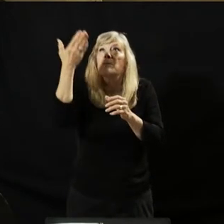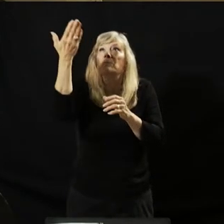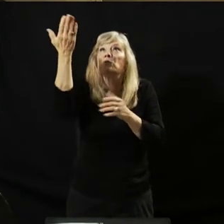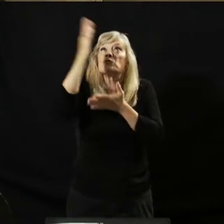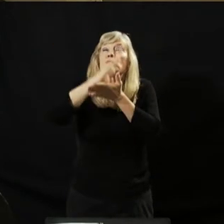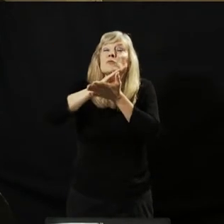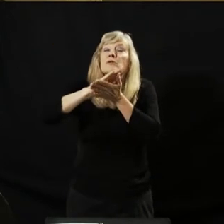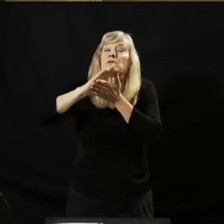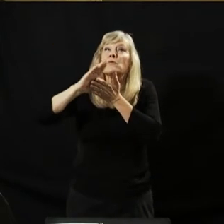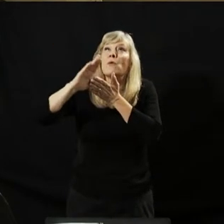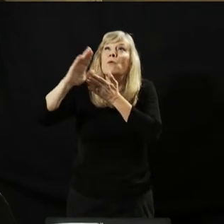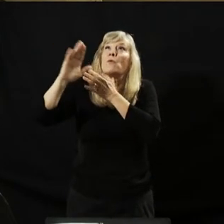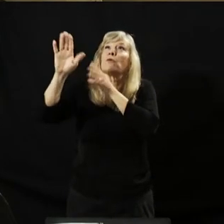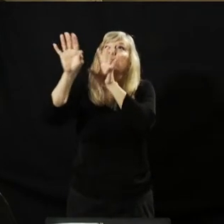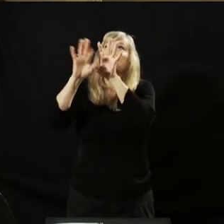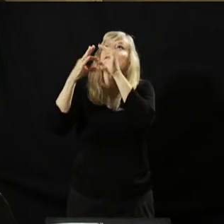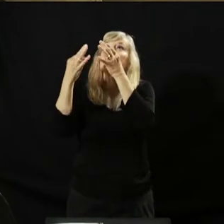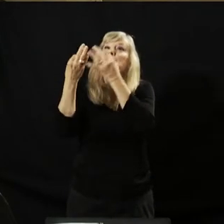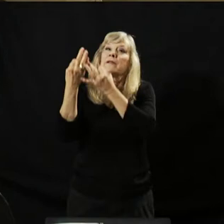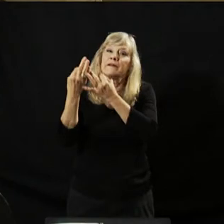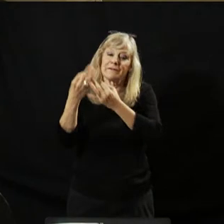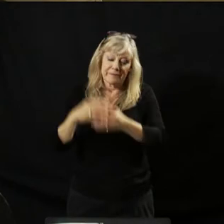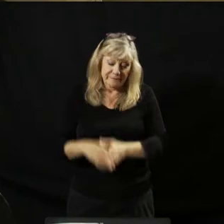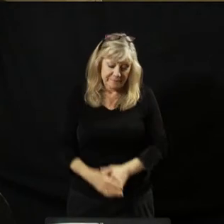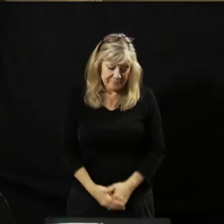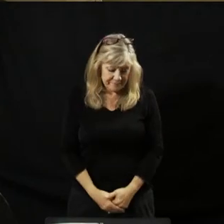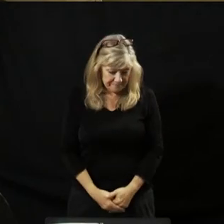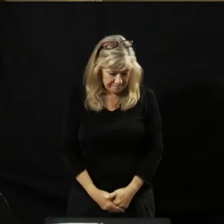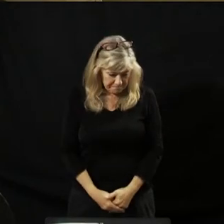holy ones.